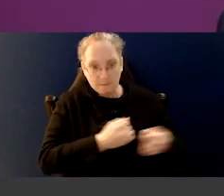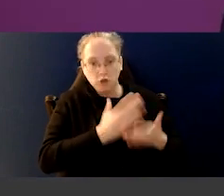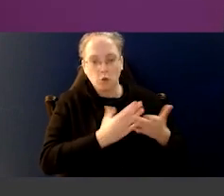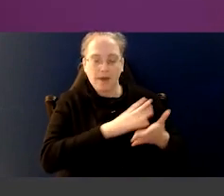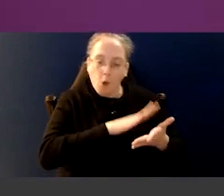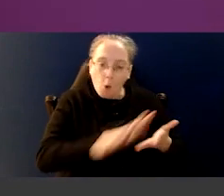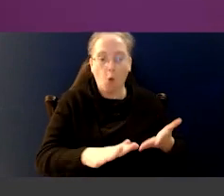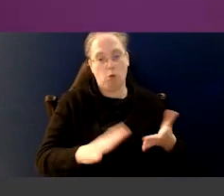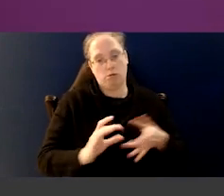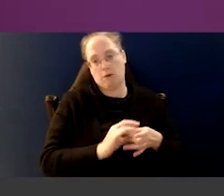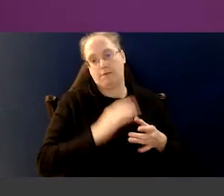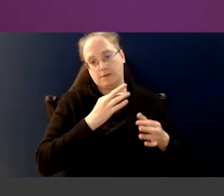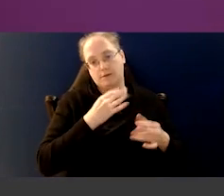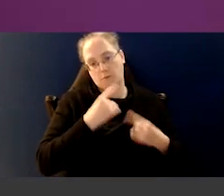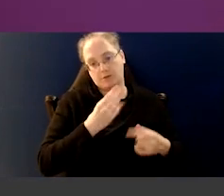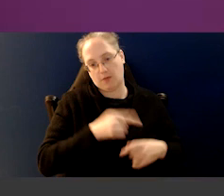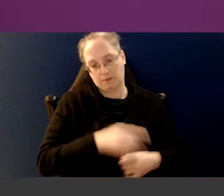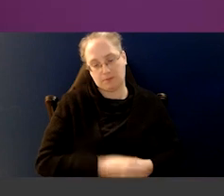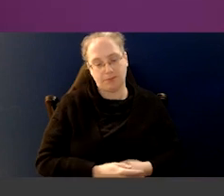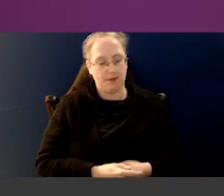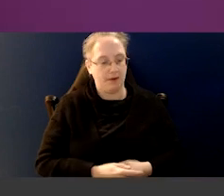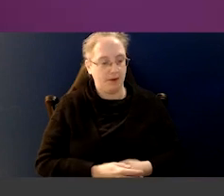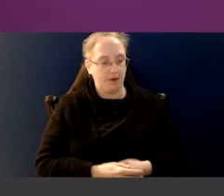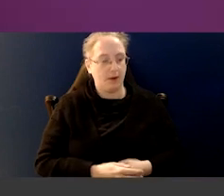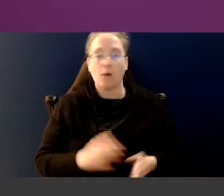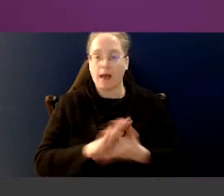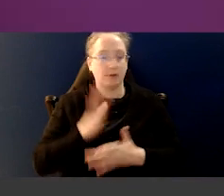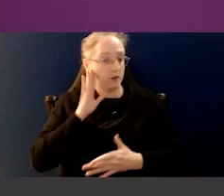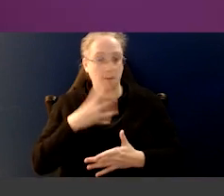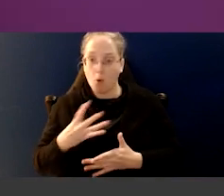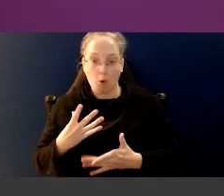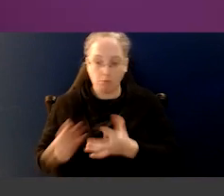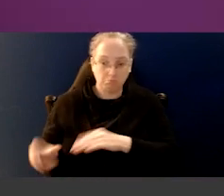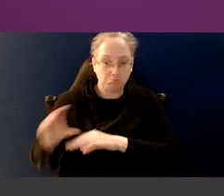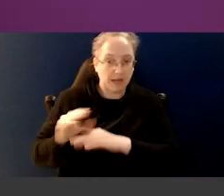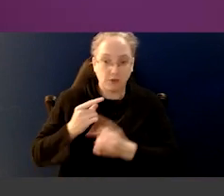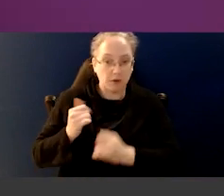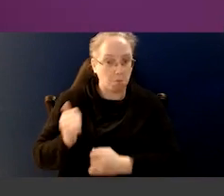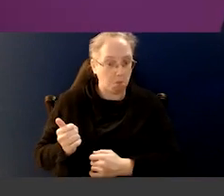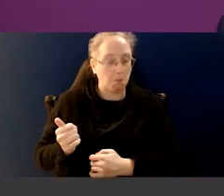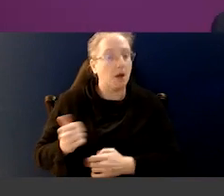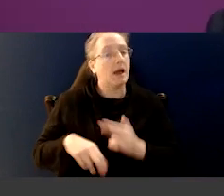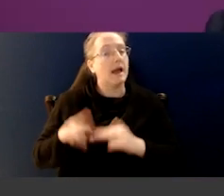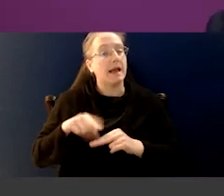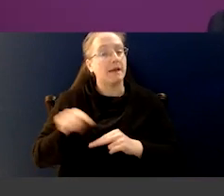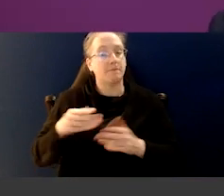very happy to take that into account. If you're dissatisfied, then absolutely you can let IBAC